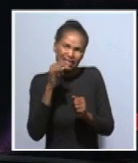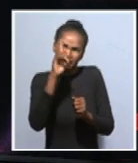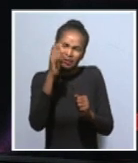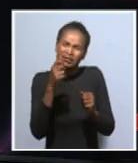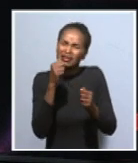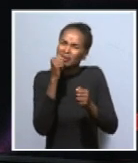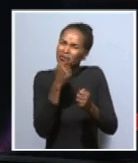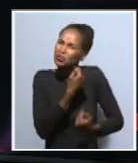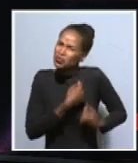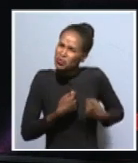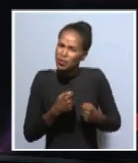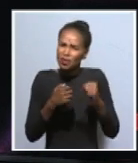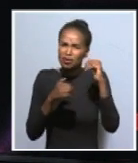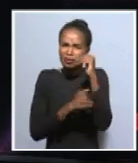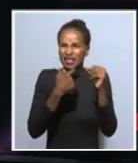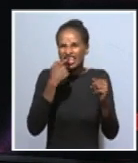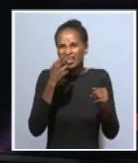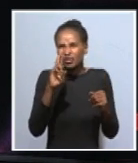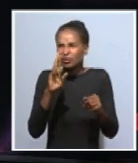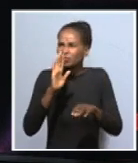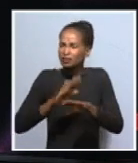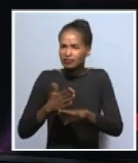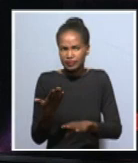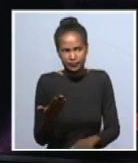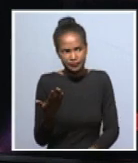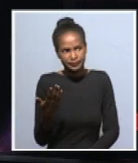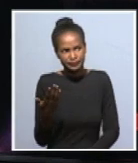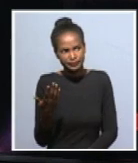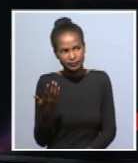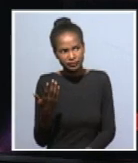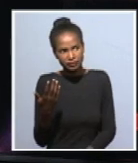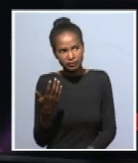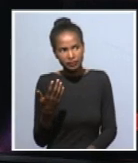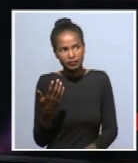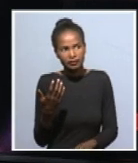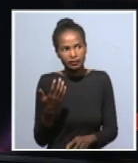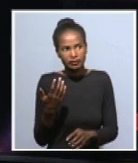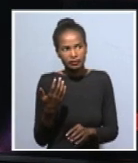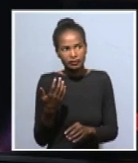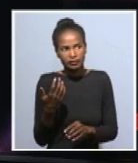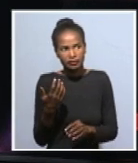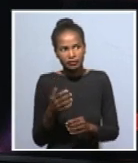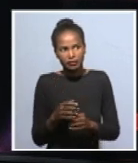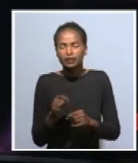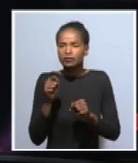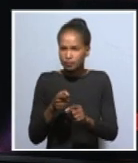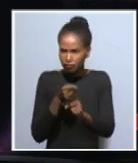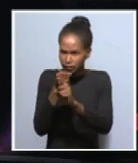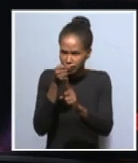insights into the specifics of why he came to that conclusion, so that we can actually deal with